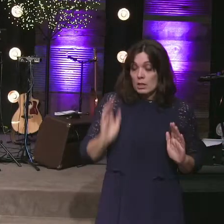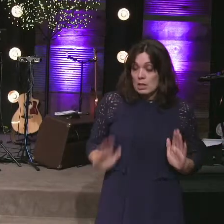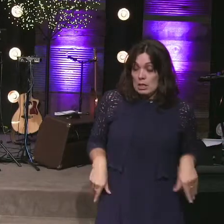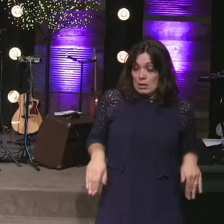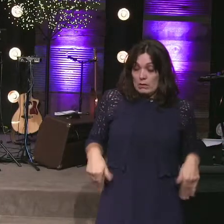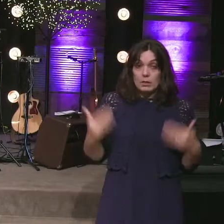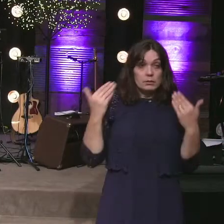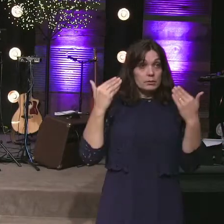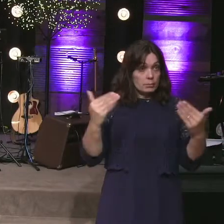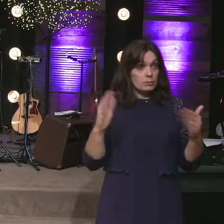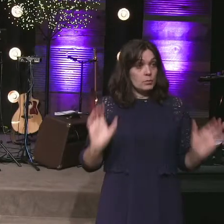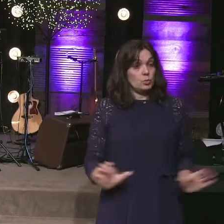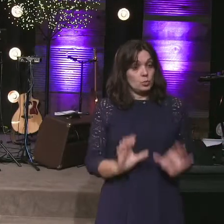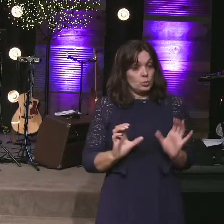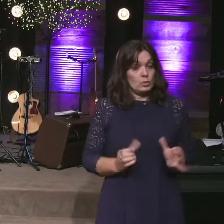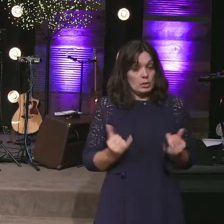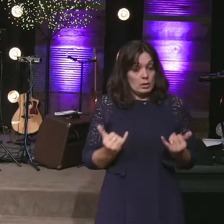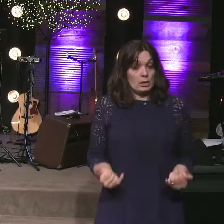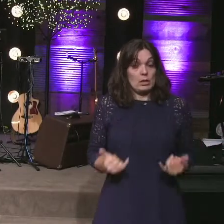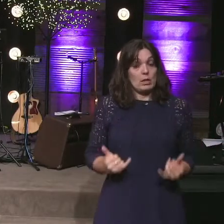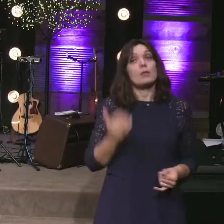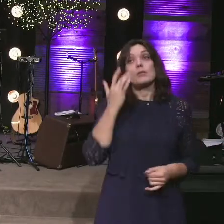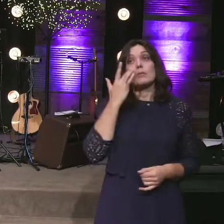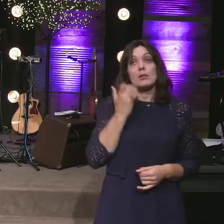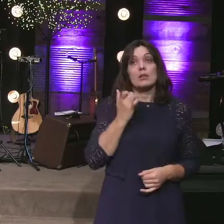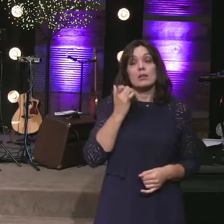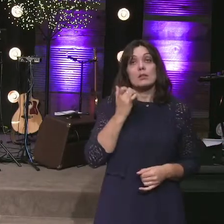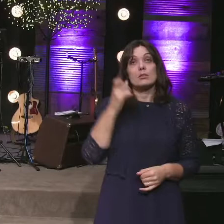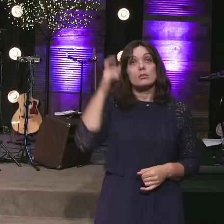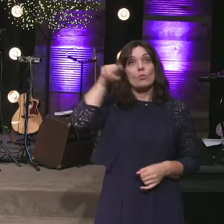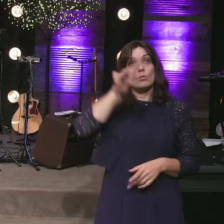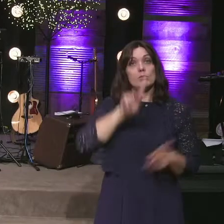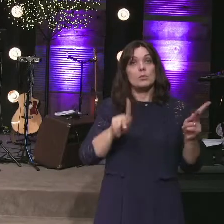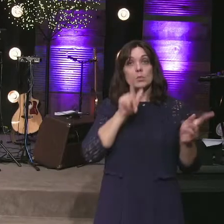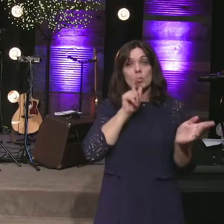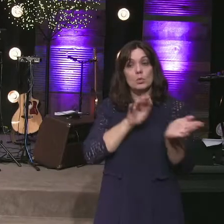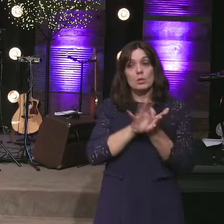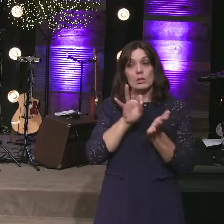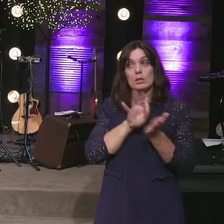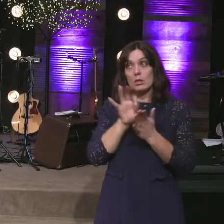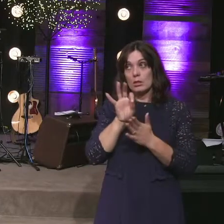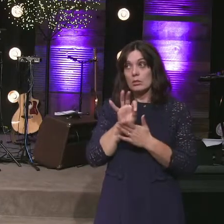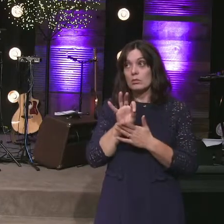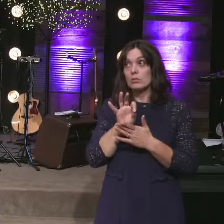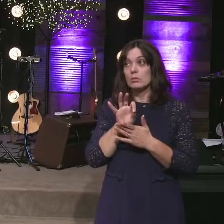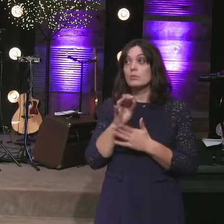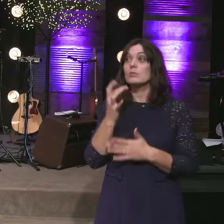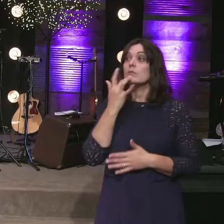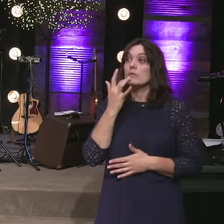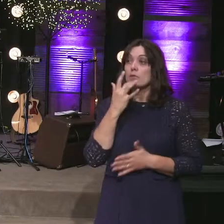that now, because the counters would like to be counting during service. So